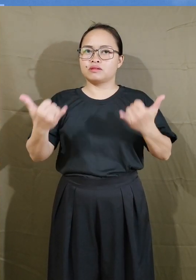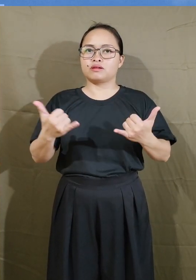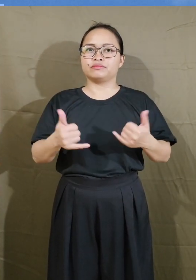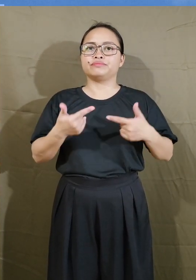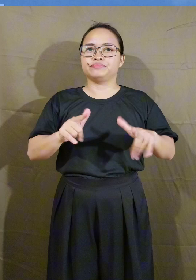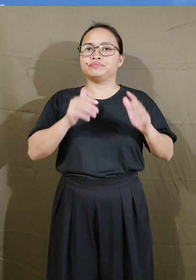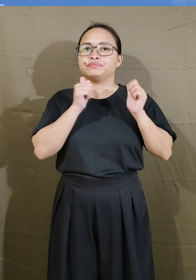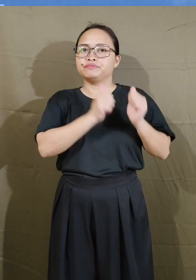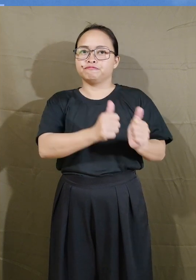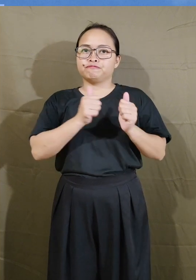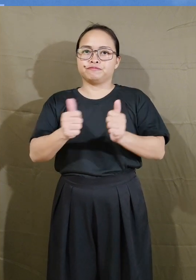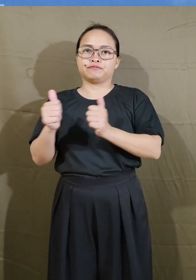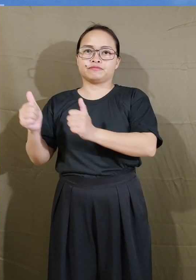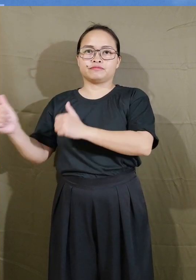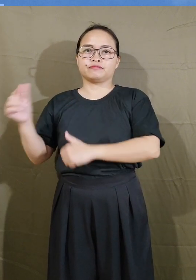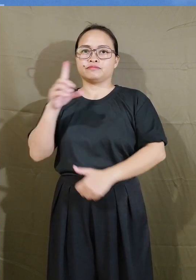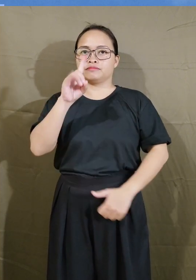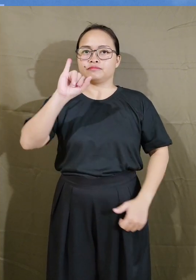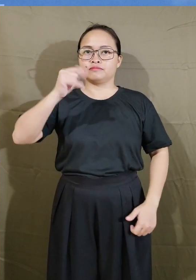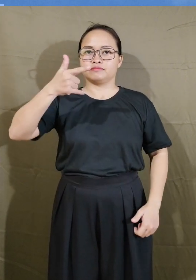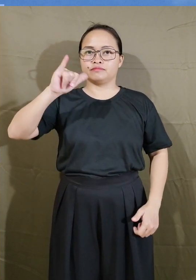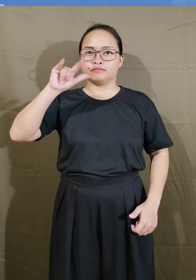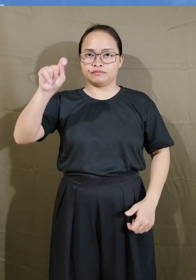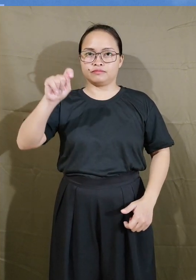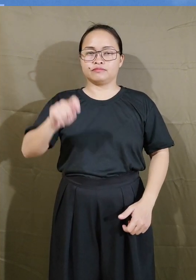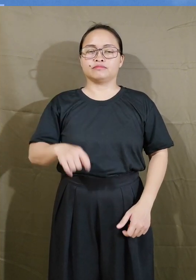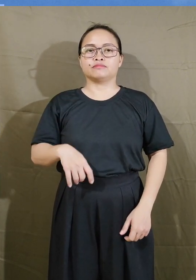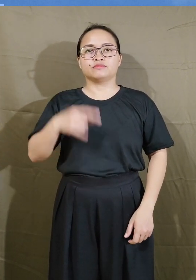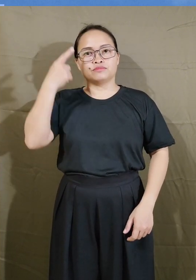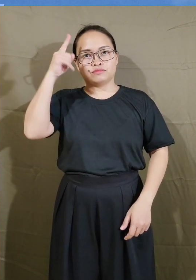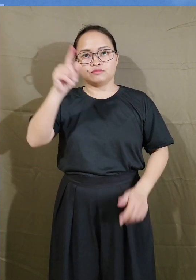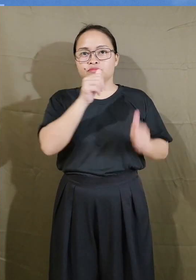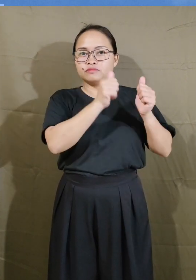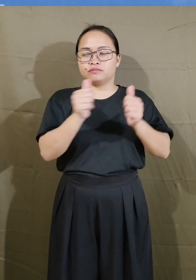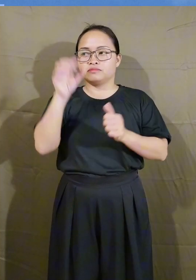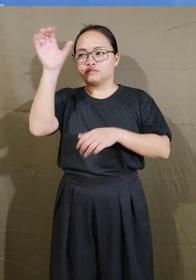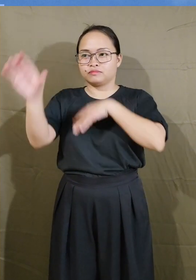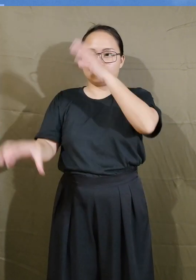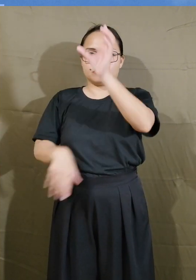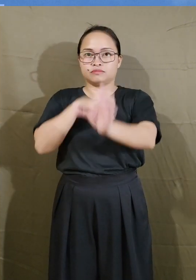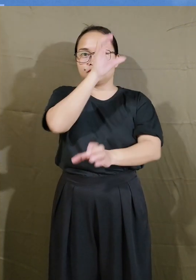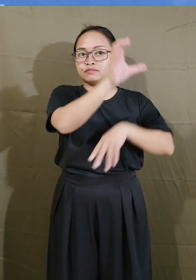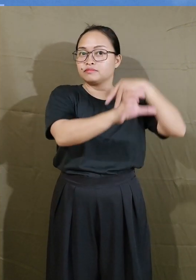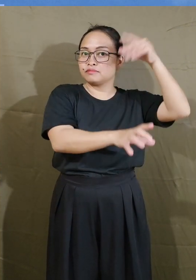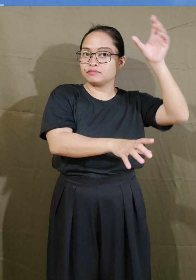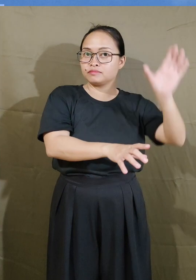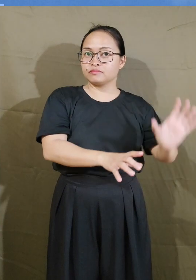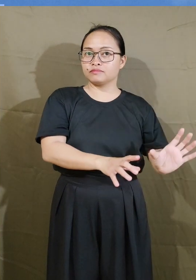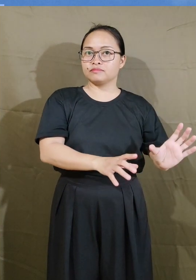Now let's align the digits to their respective places.